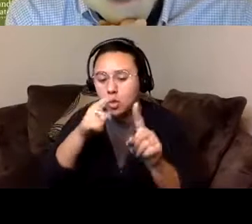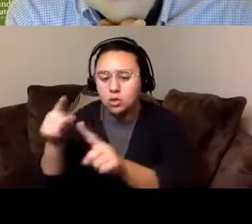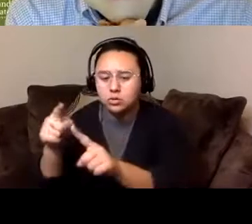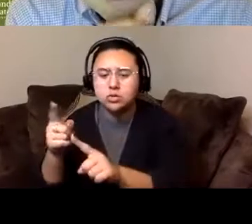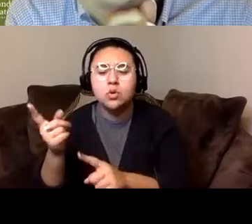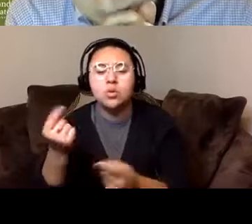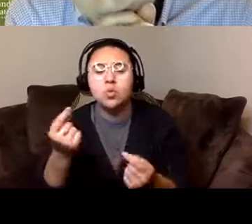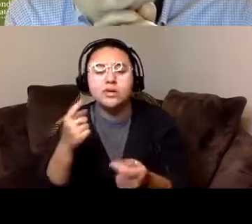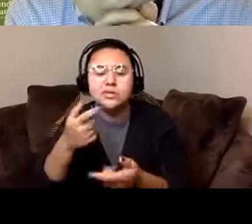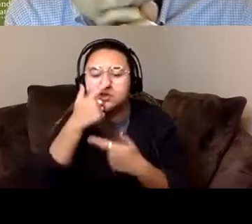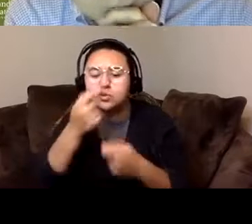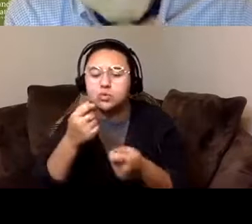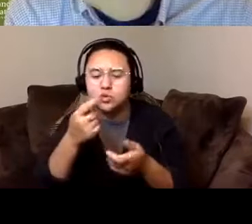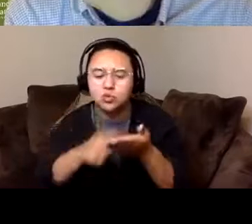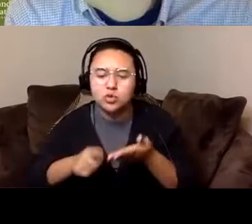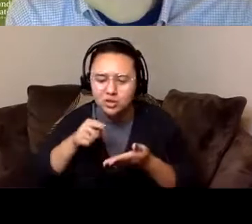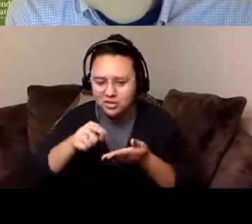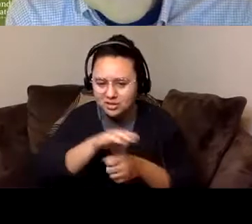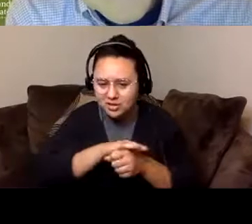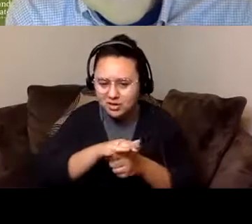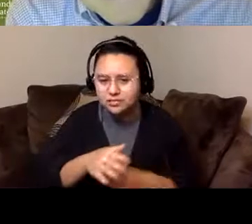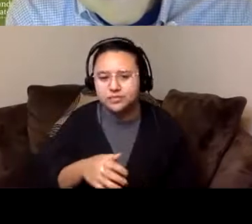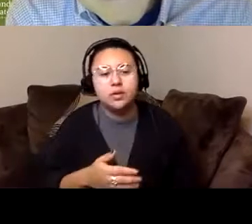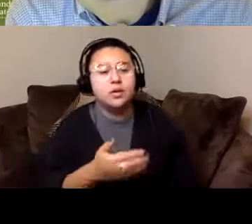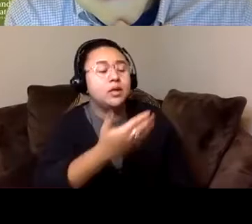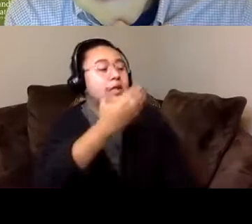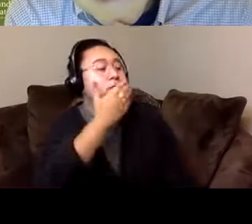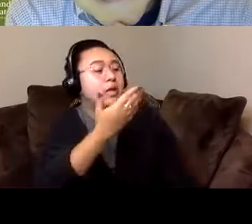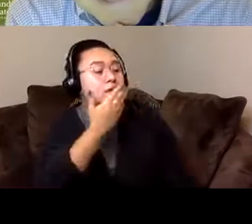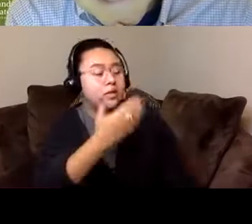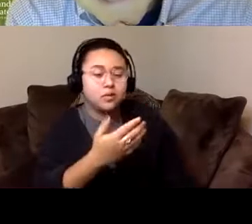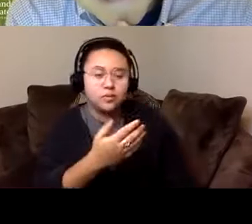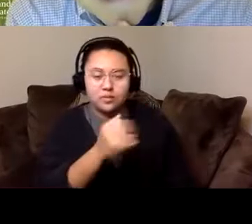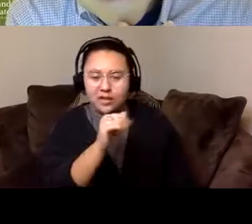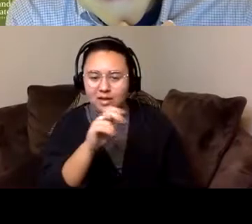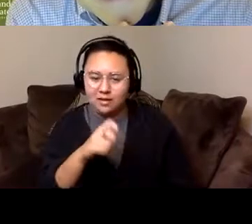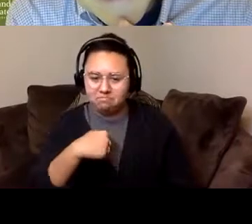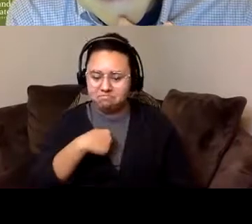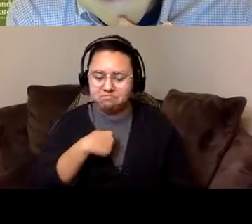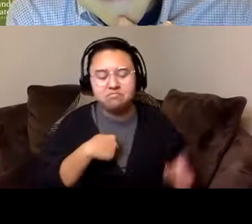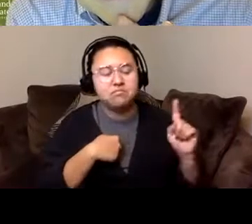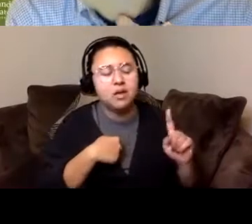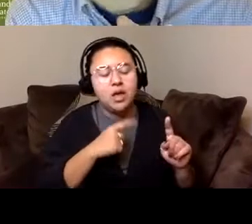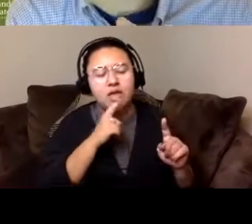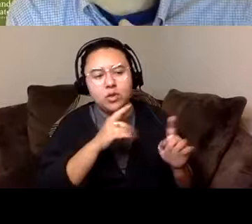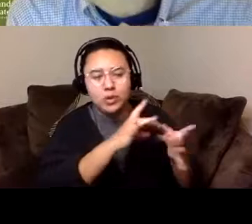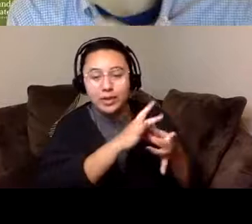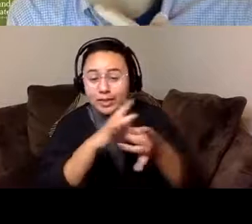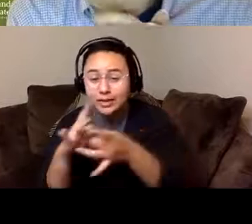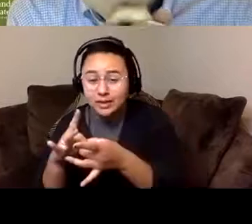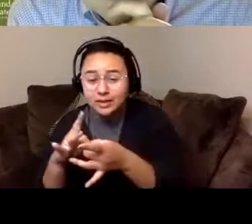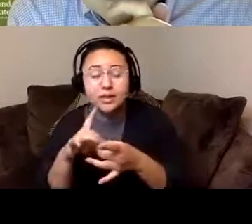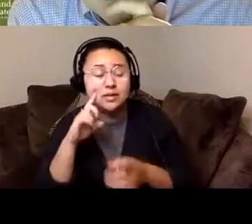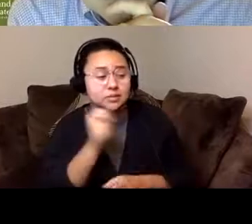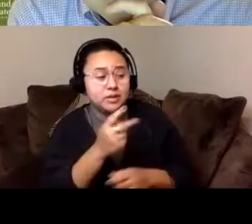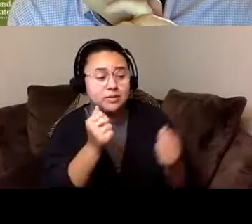research in this area? Thanks, Tao. I think they're linked, and I think it actually ties back to what everyone's been saying so far this